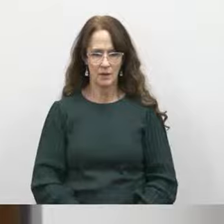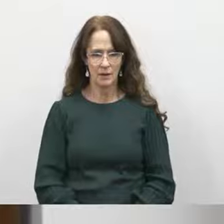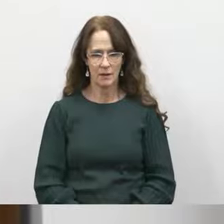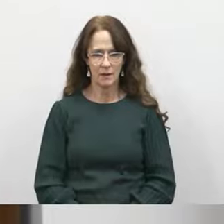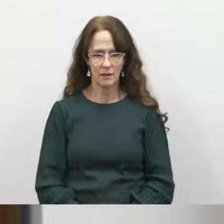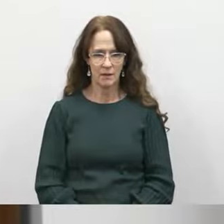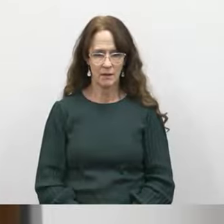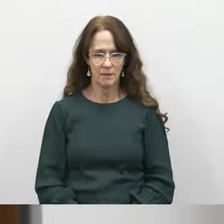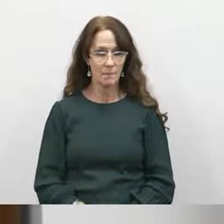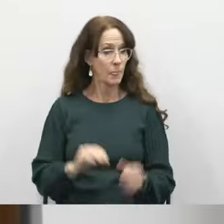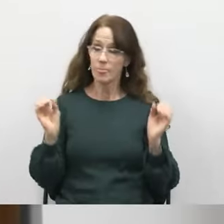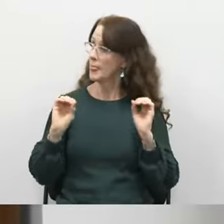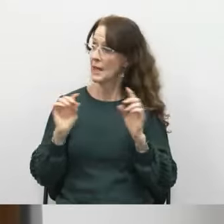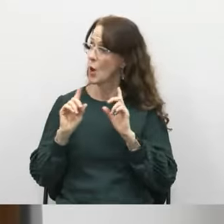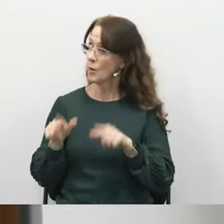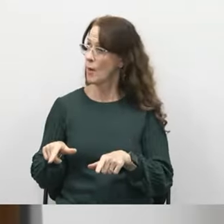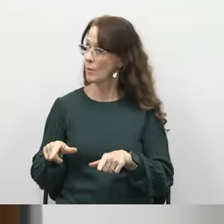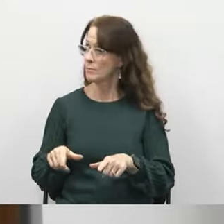No report.